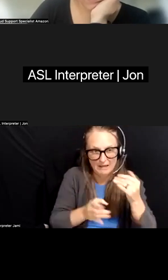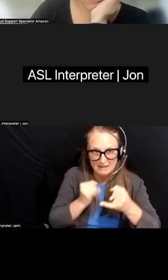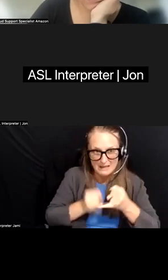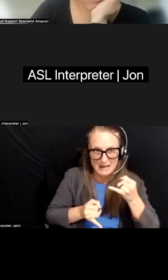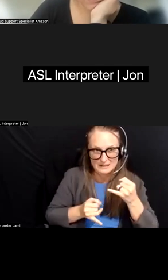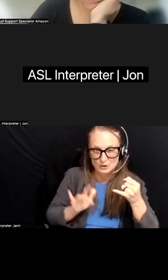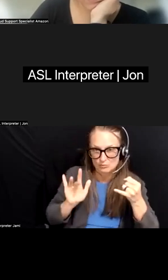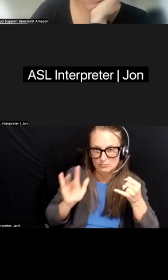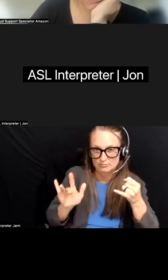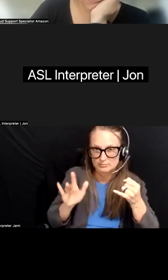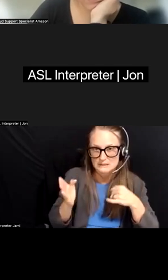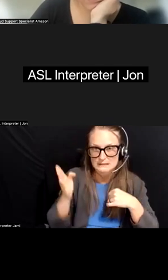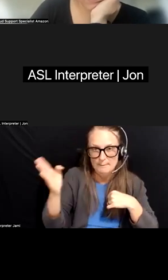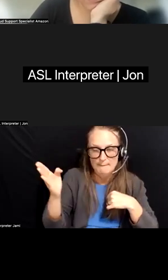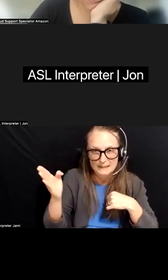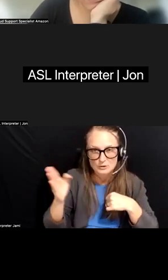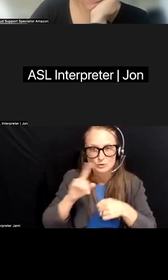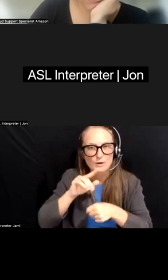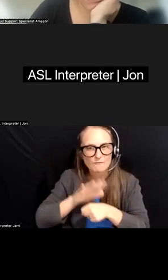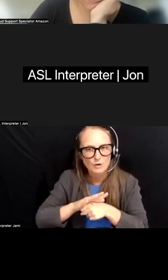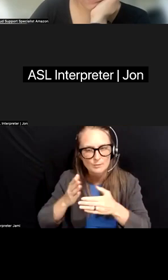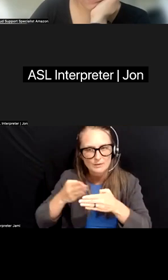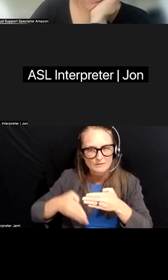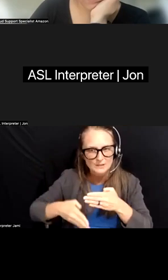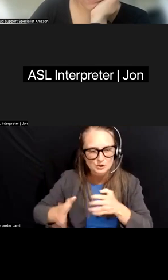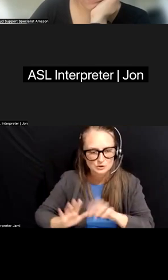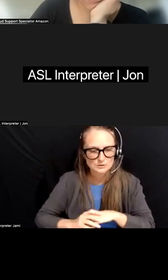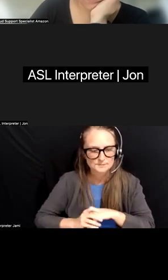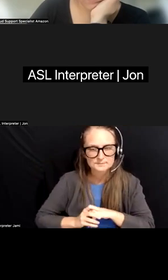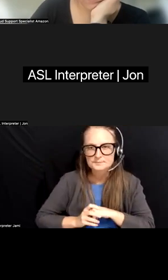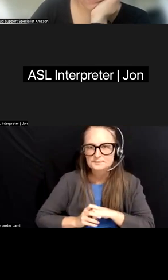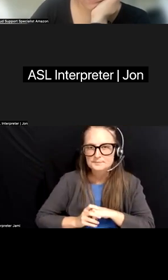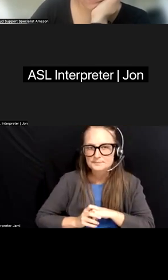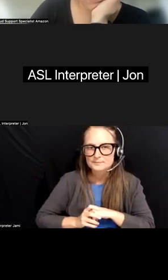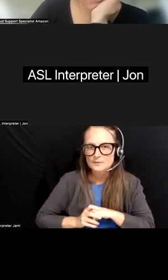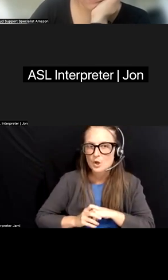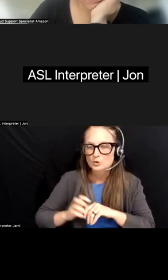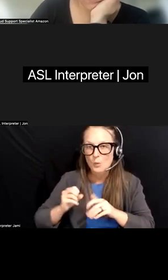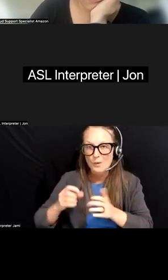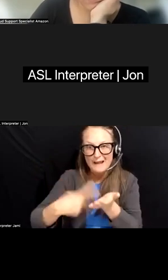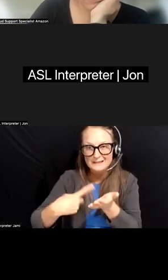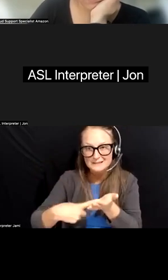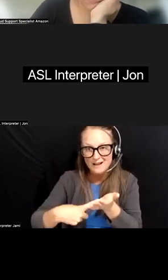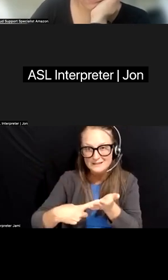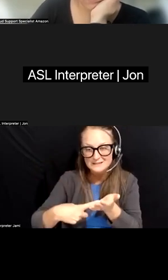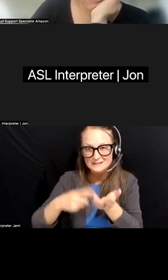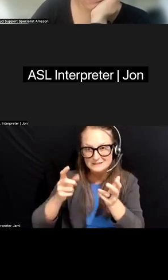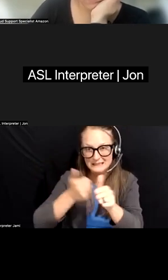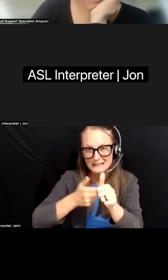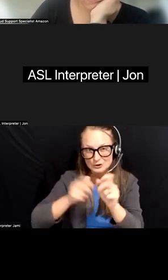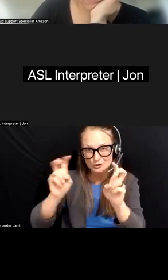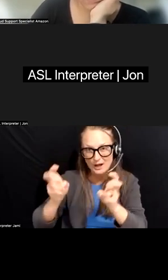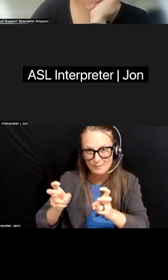to confirm that you completed those. So when I go through these topics, I